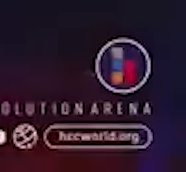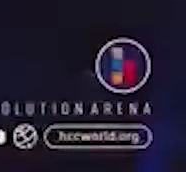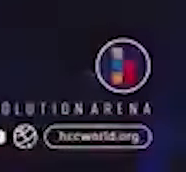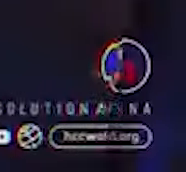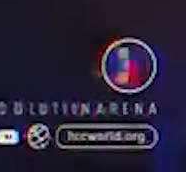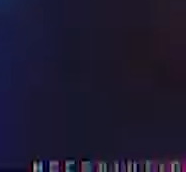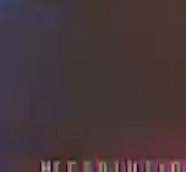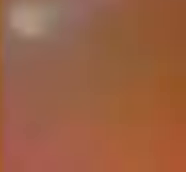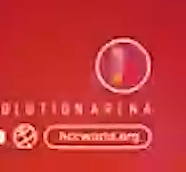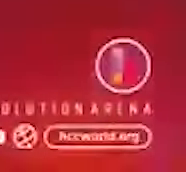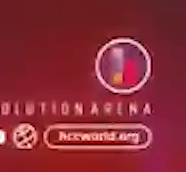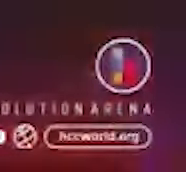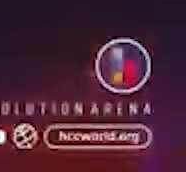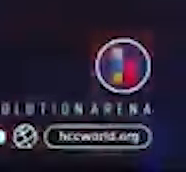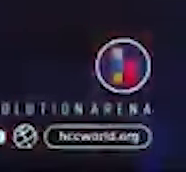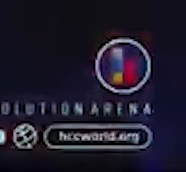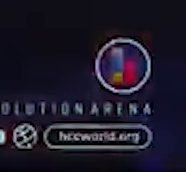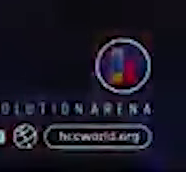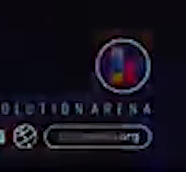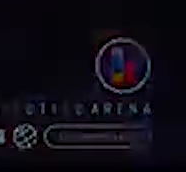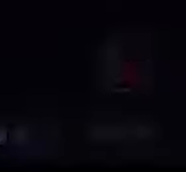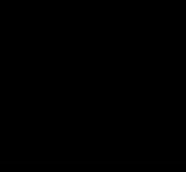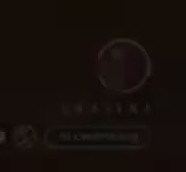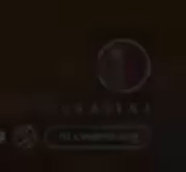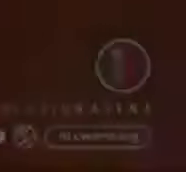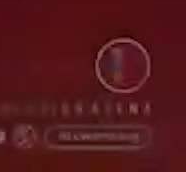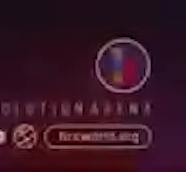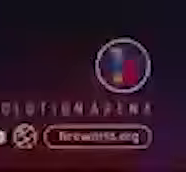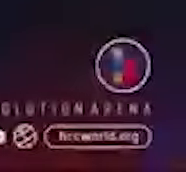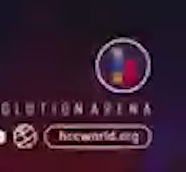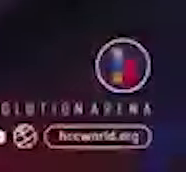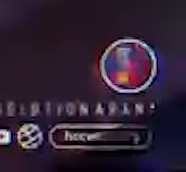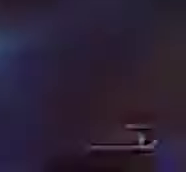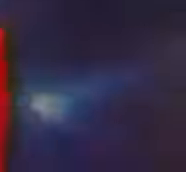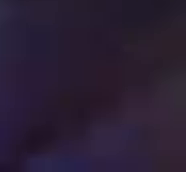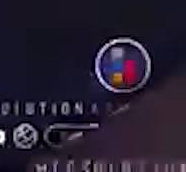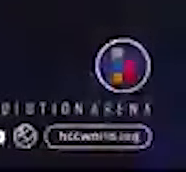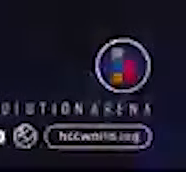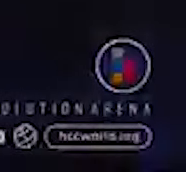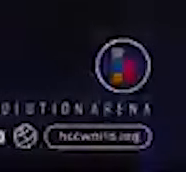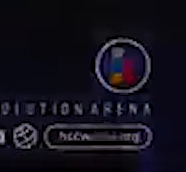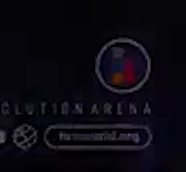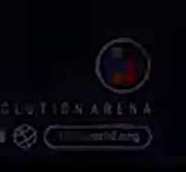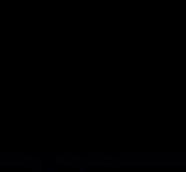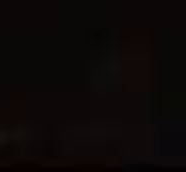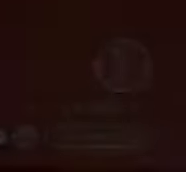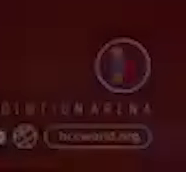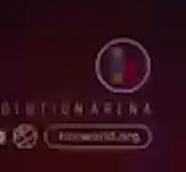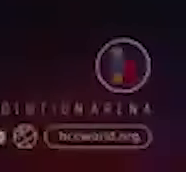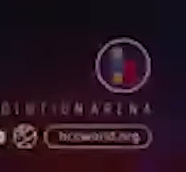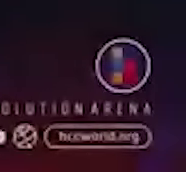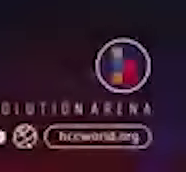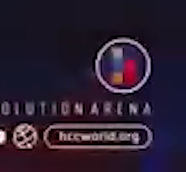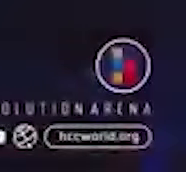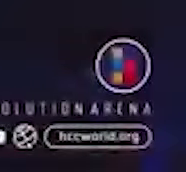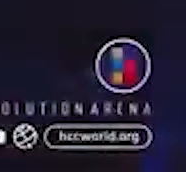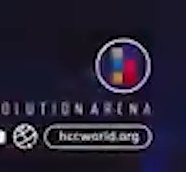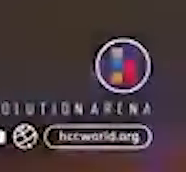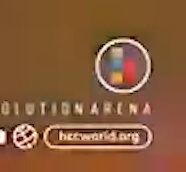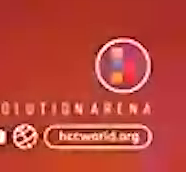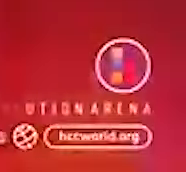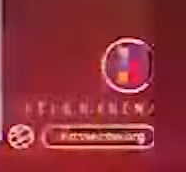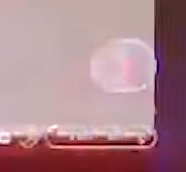for walking and living in excellence is the revelation of who you are in Christ.